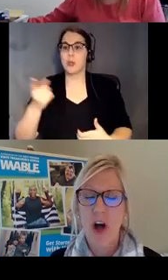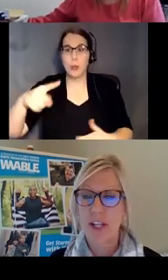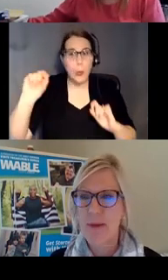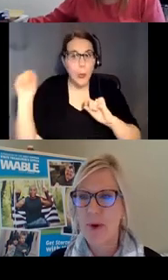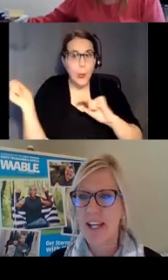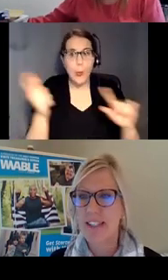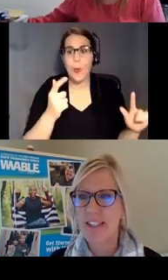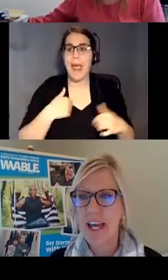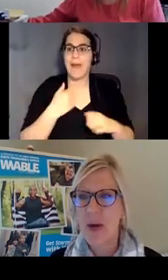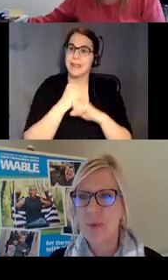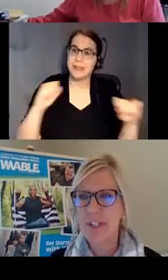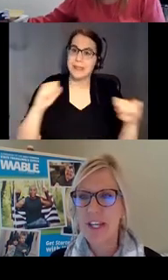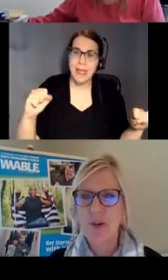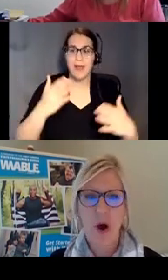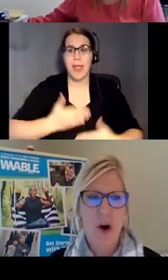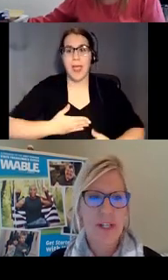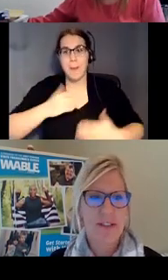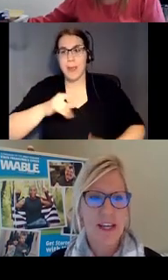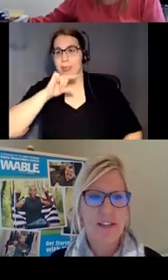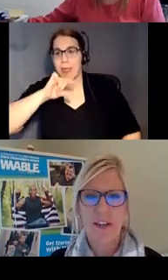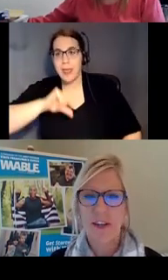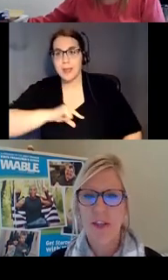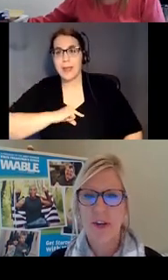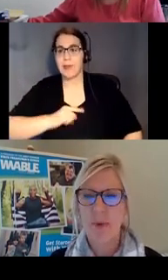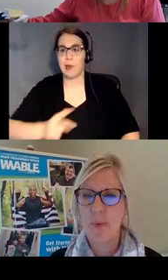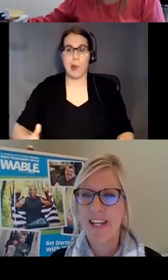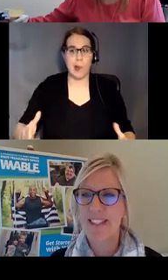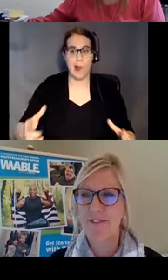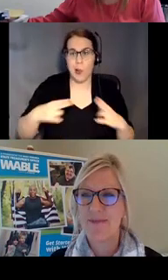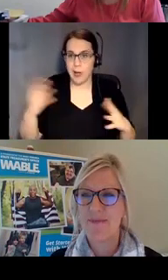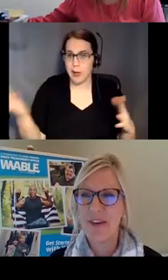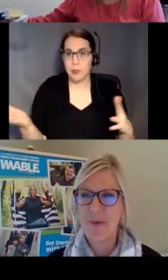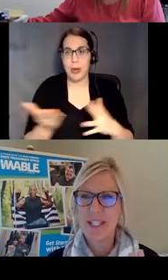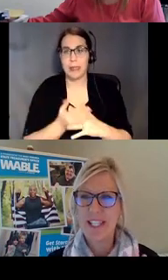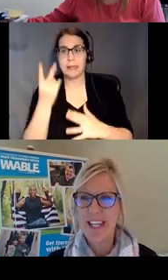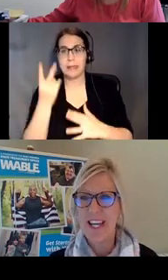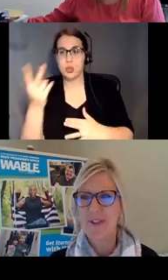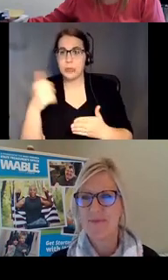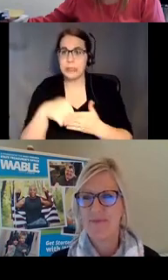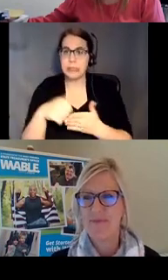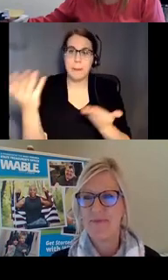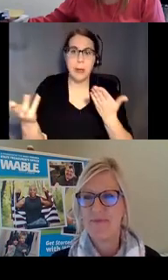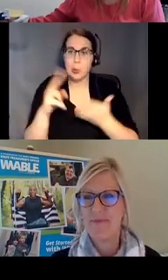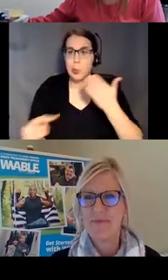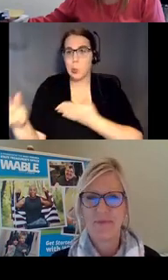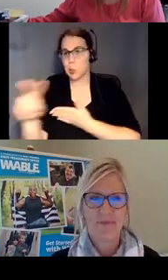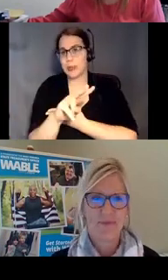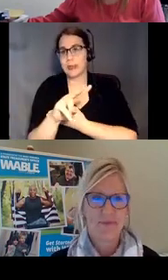Thanksgiving holiday break. And we'll see you all in another couple weeks. Everyone take care.